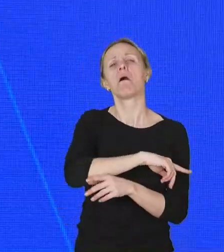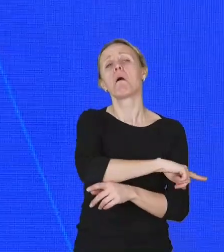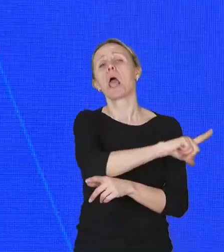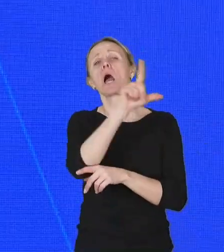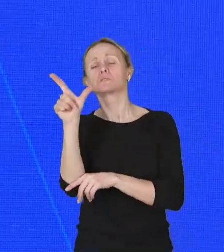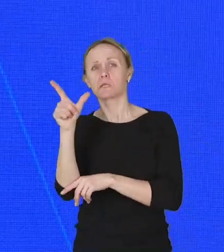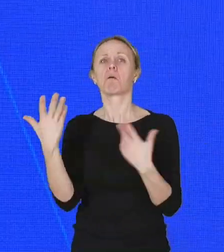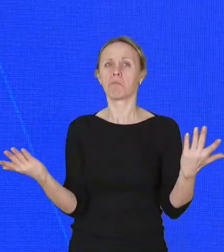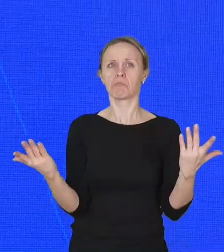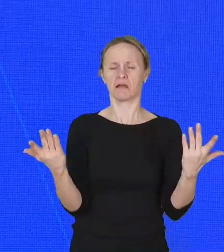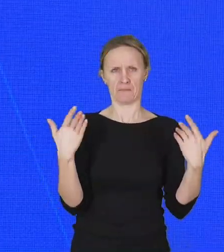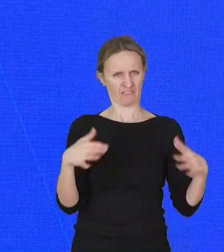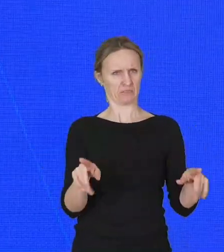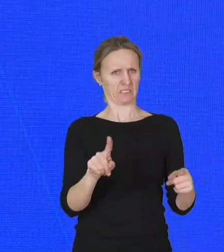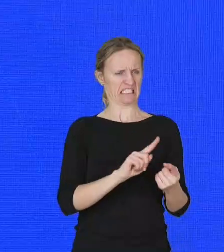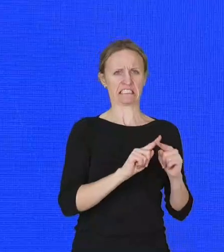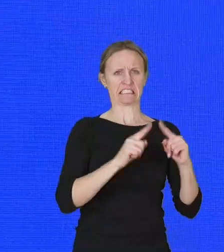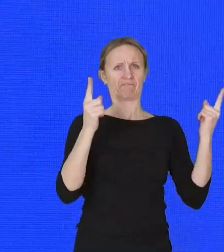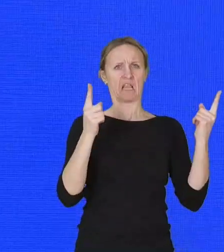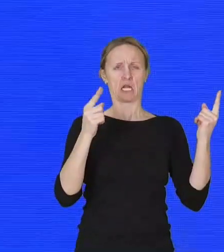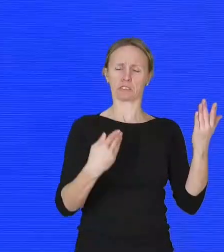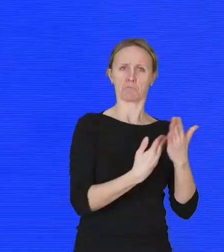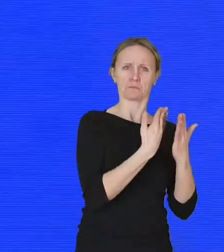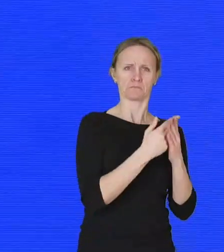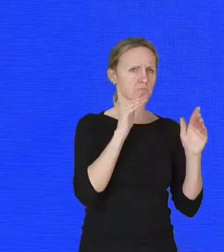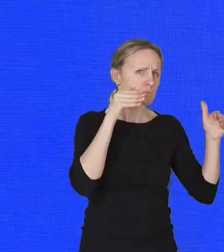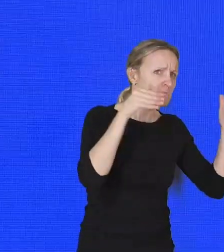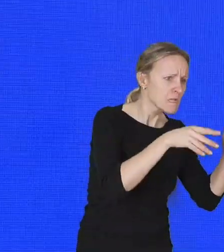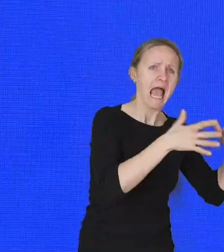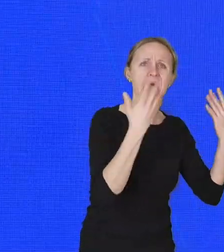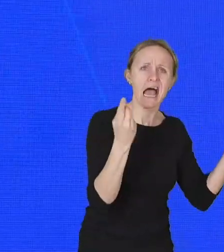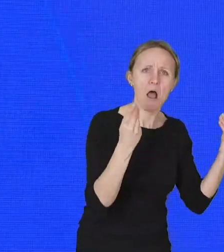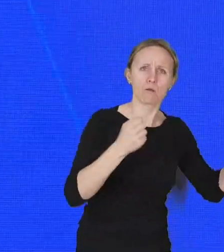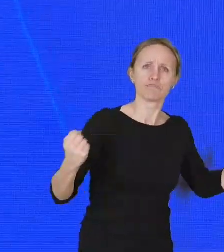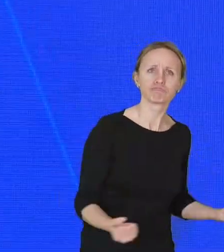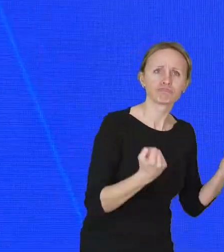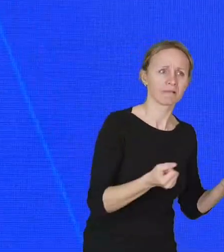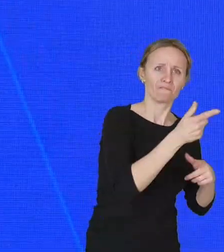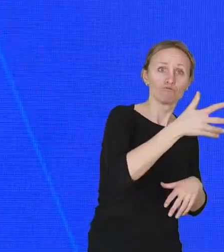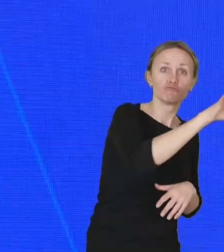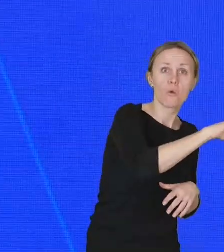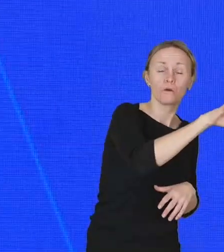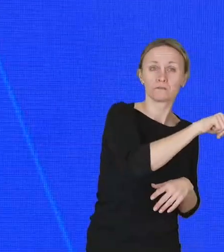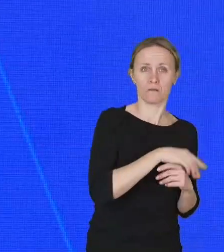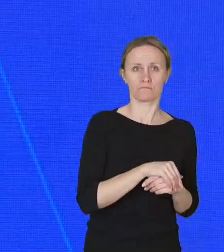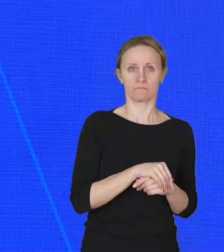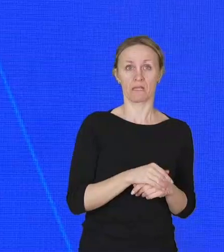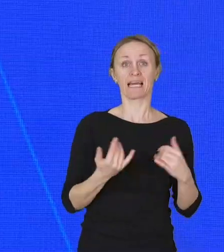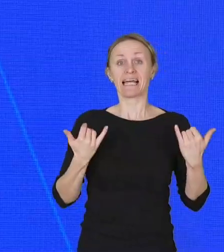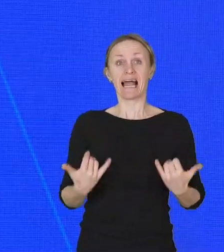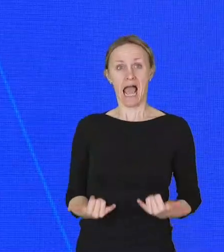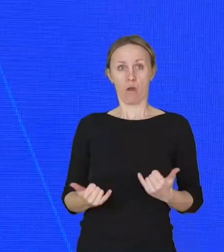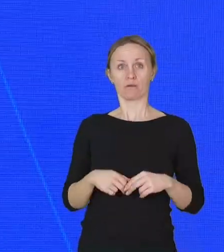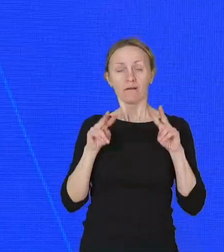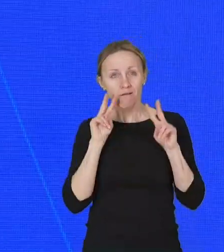idea, and we still we live in the paradigm of the smart specialization strategies. Now, it seems that from the Commission,